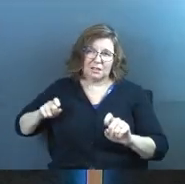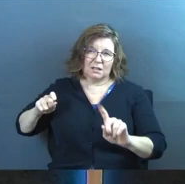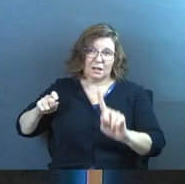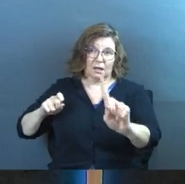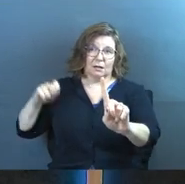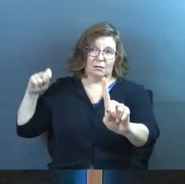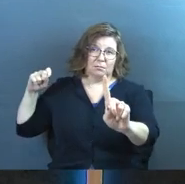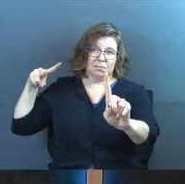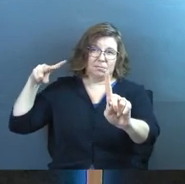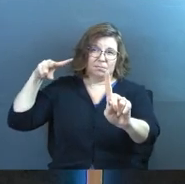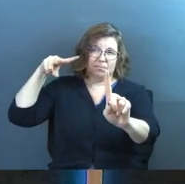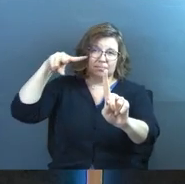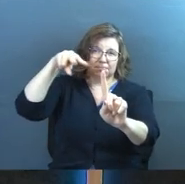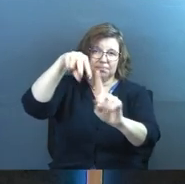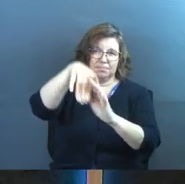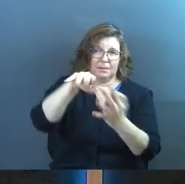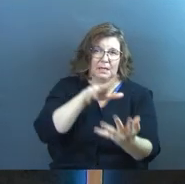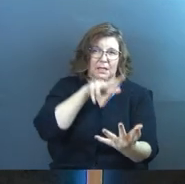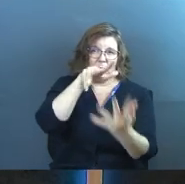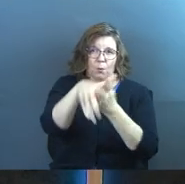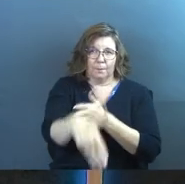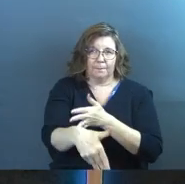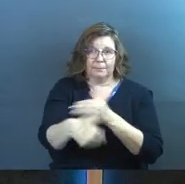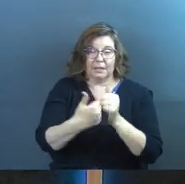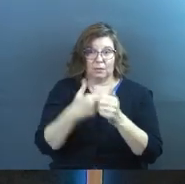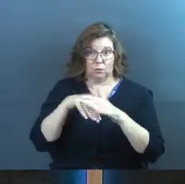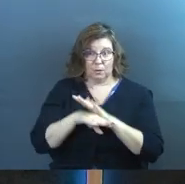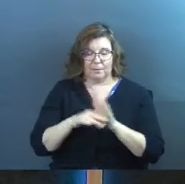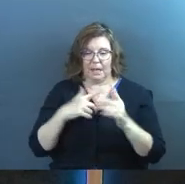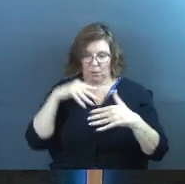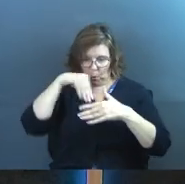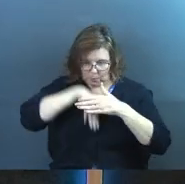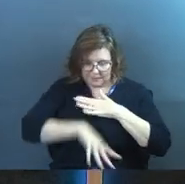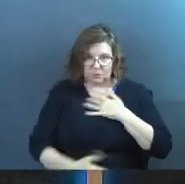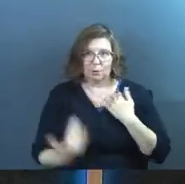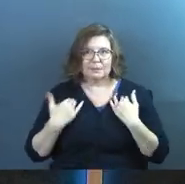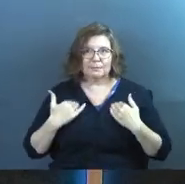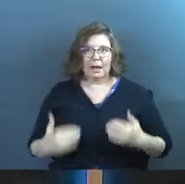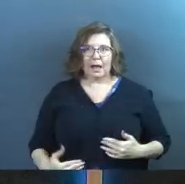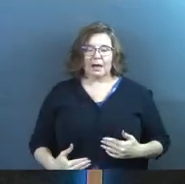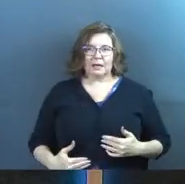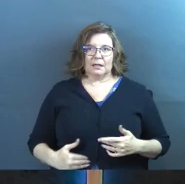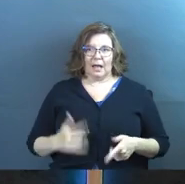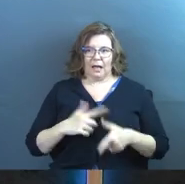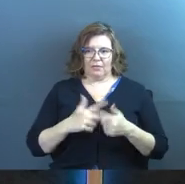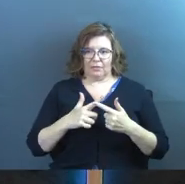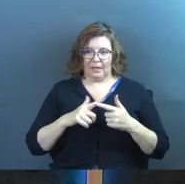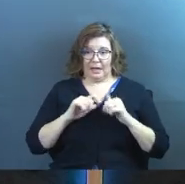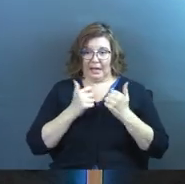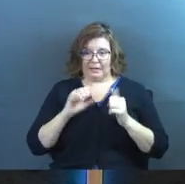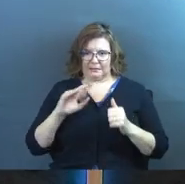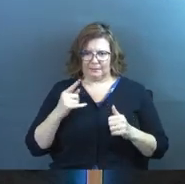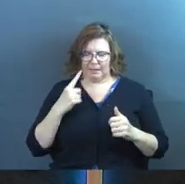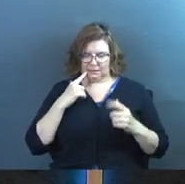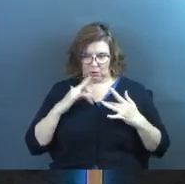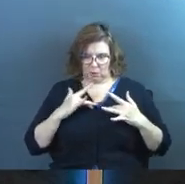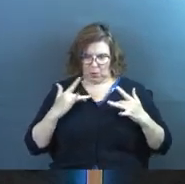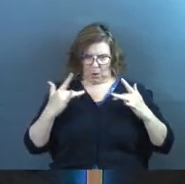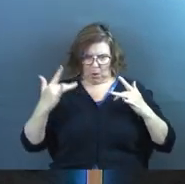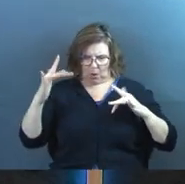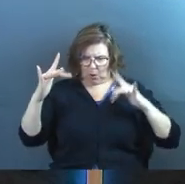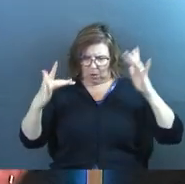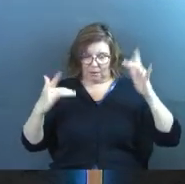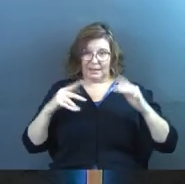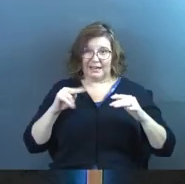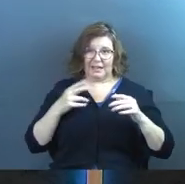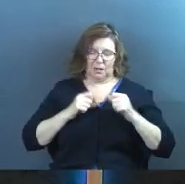into Agent Smith. Do you remember that scene? And, like, somehow goes into his body. And then all of a sudden, Agent Smith starts to glow, and